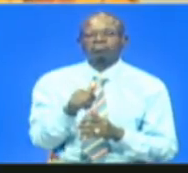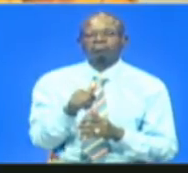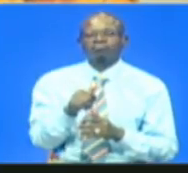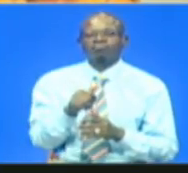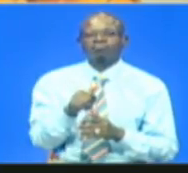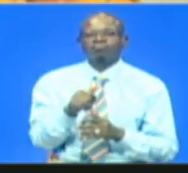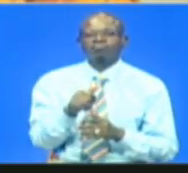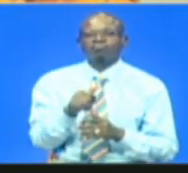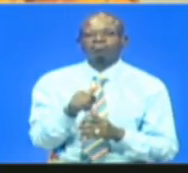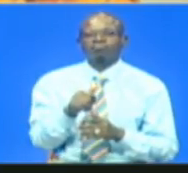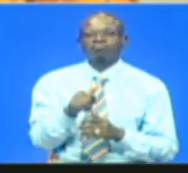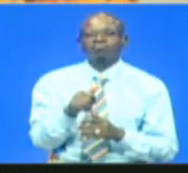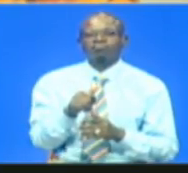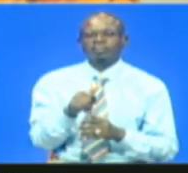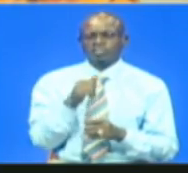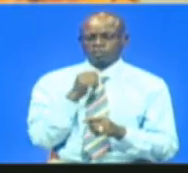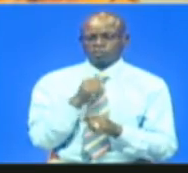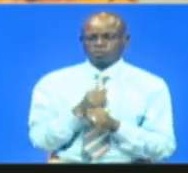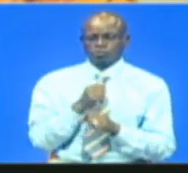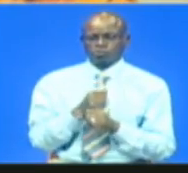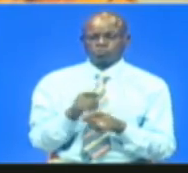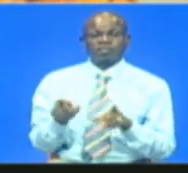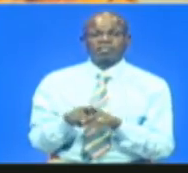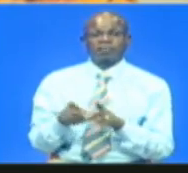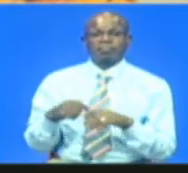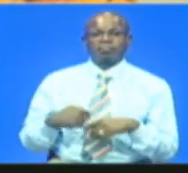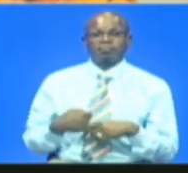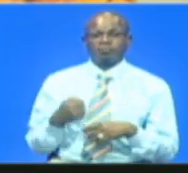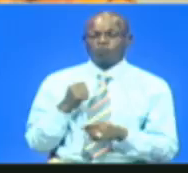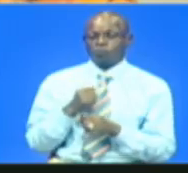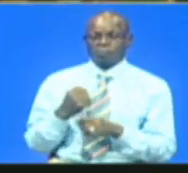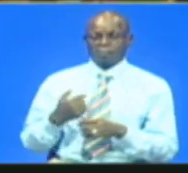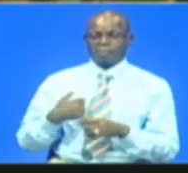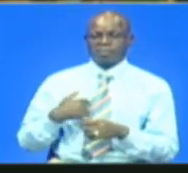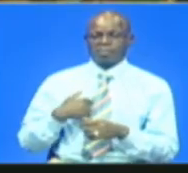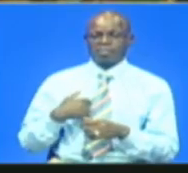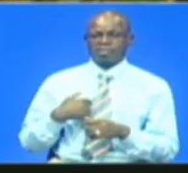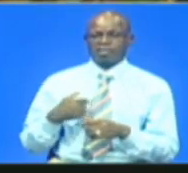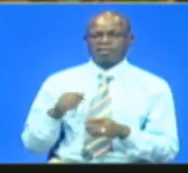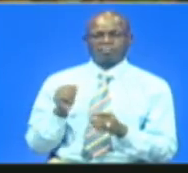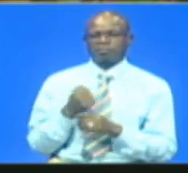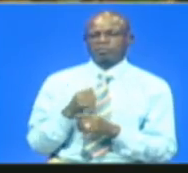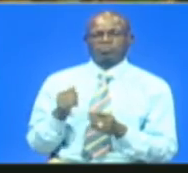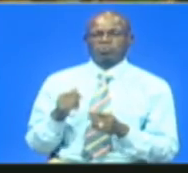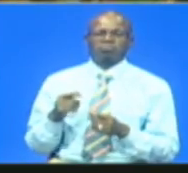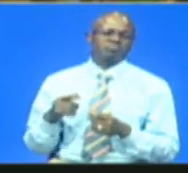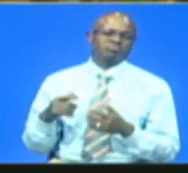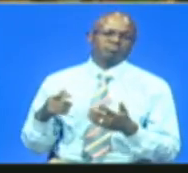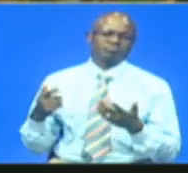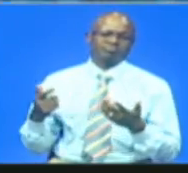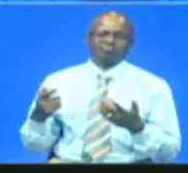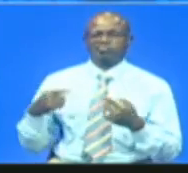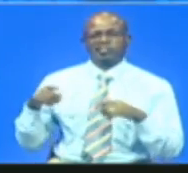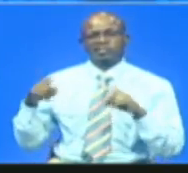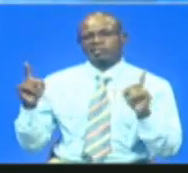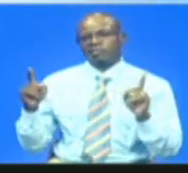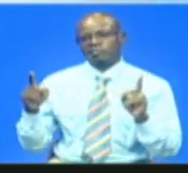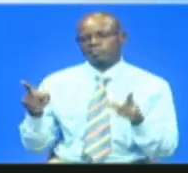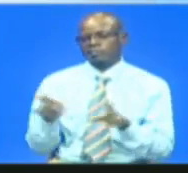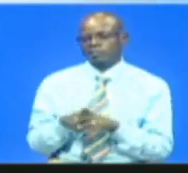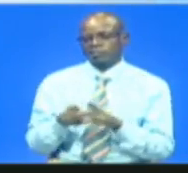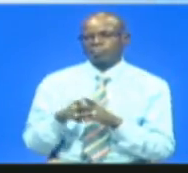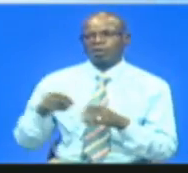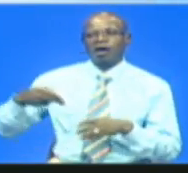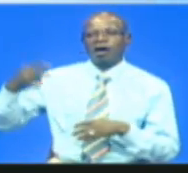take the kind of action I did without a lot of reflection and thinking. The High Court directed Githongo to pay the former